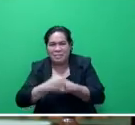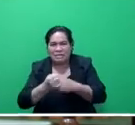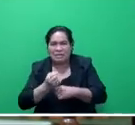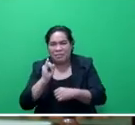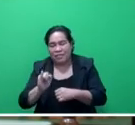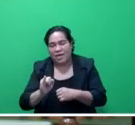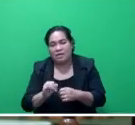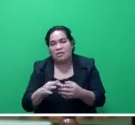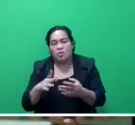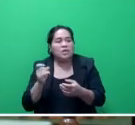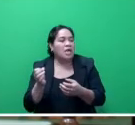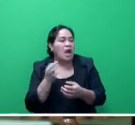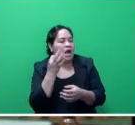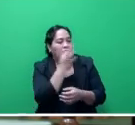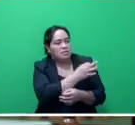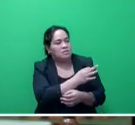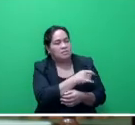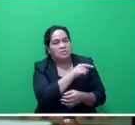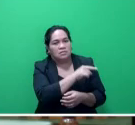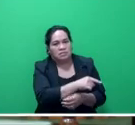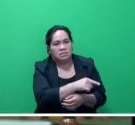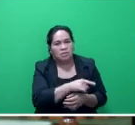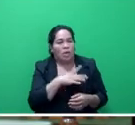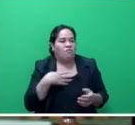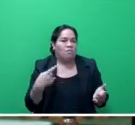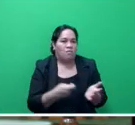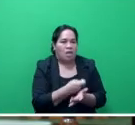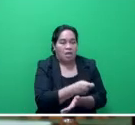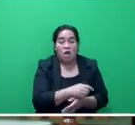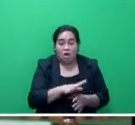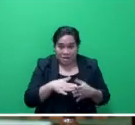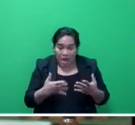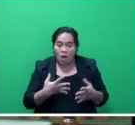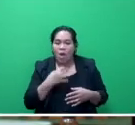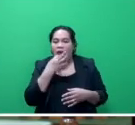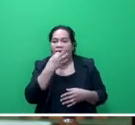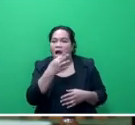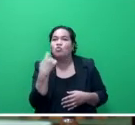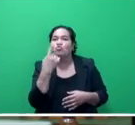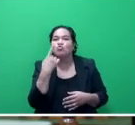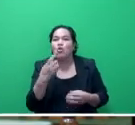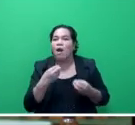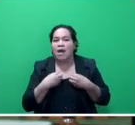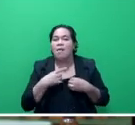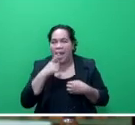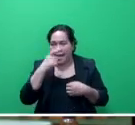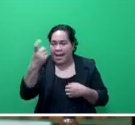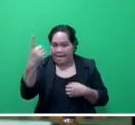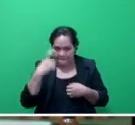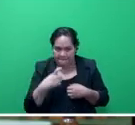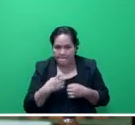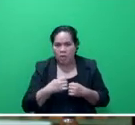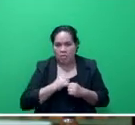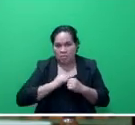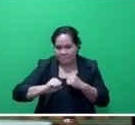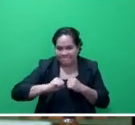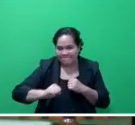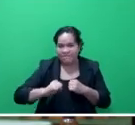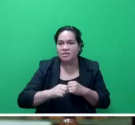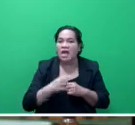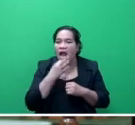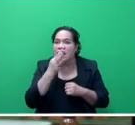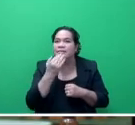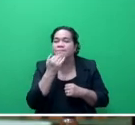the machine. They operate the machine, they make sure the air conditioning is working. If there's a software upgrade, they make sure it's done. They have